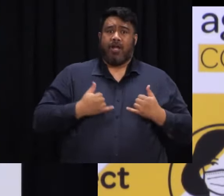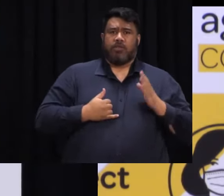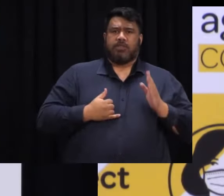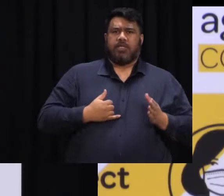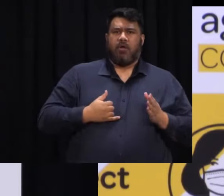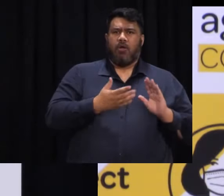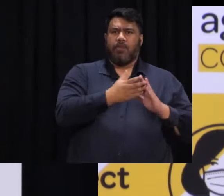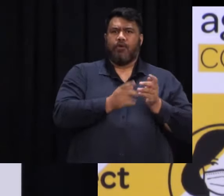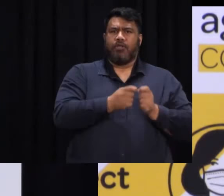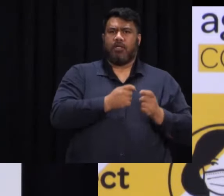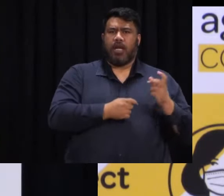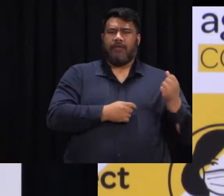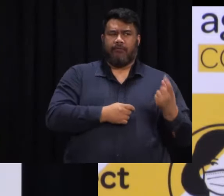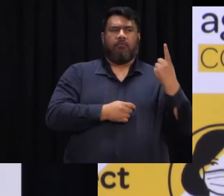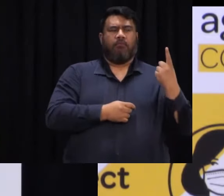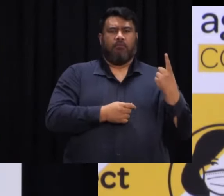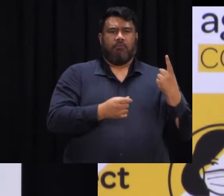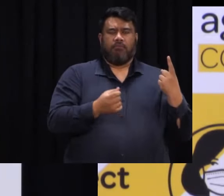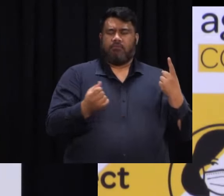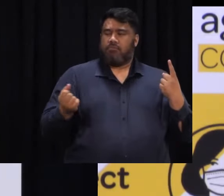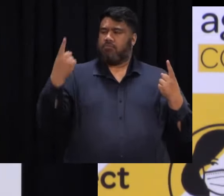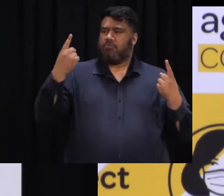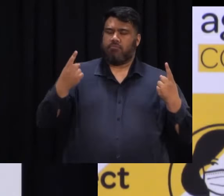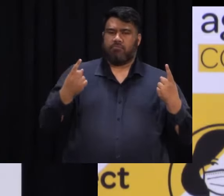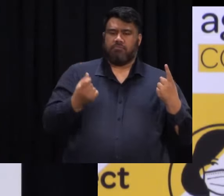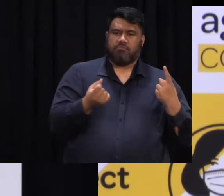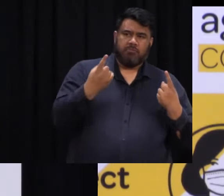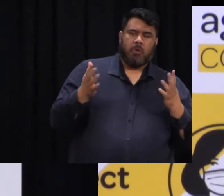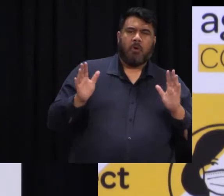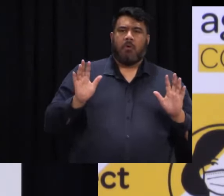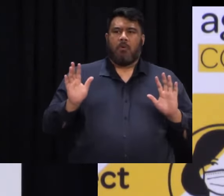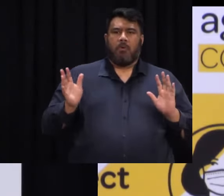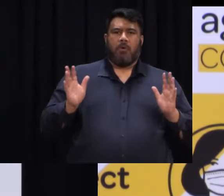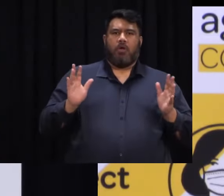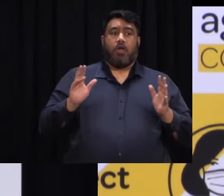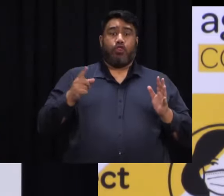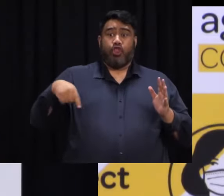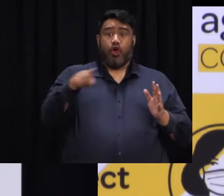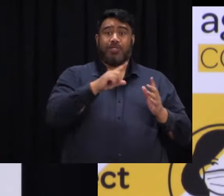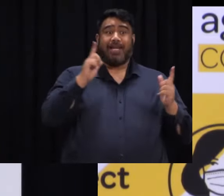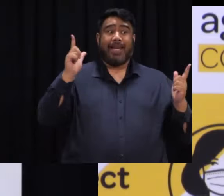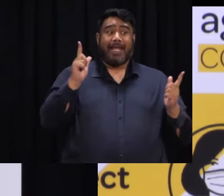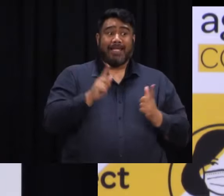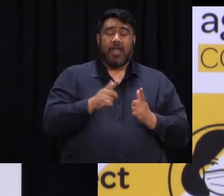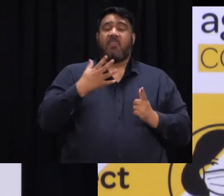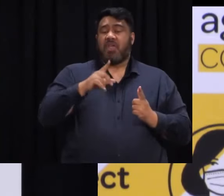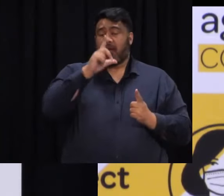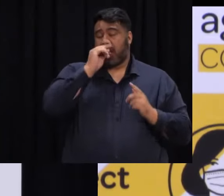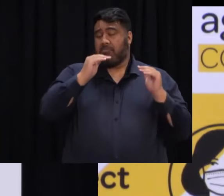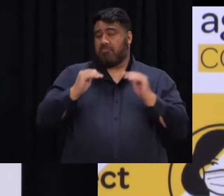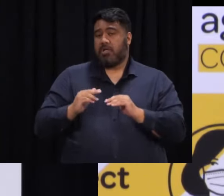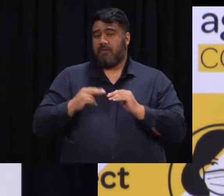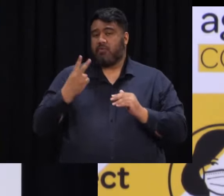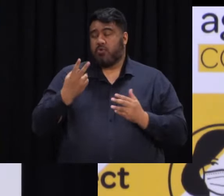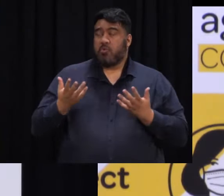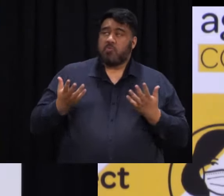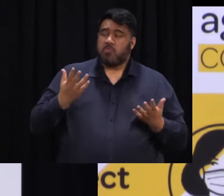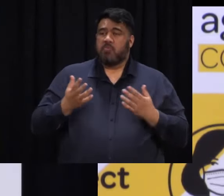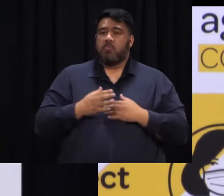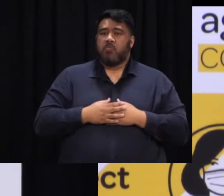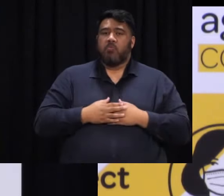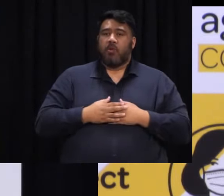testing. Rather than us getting out in front of those, we'd want to see a turnaround in some of those situations, because that gives you cause